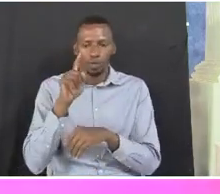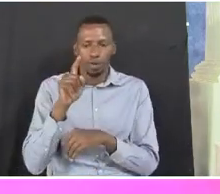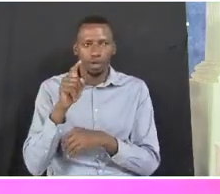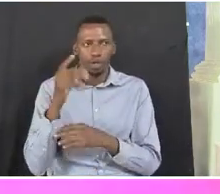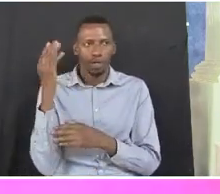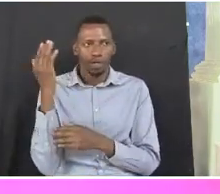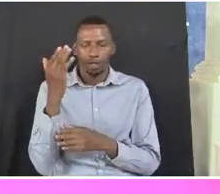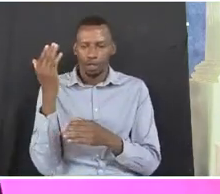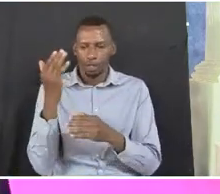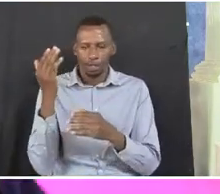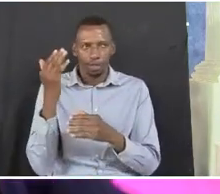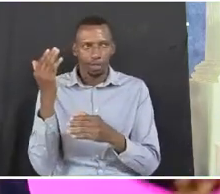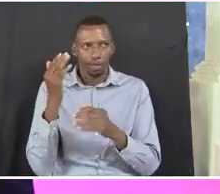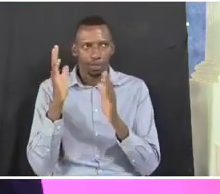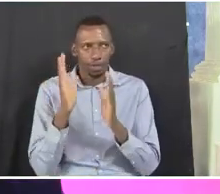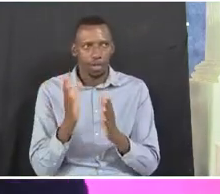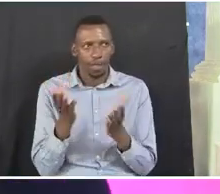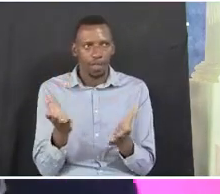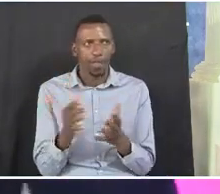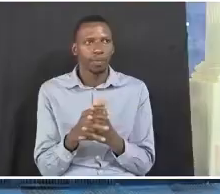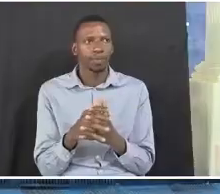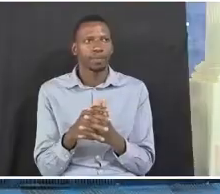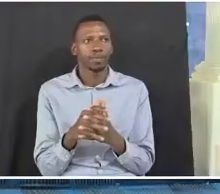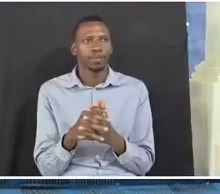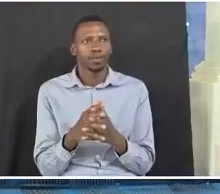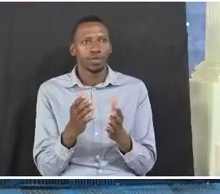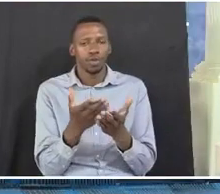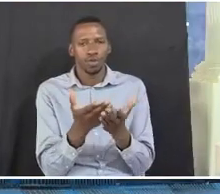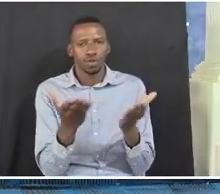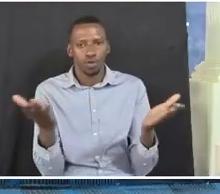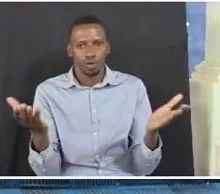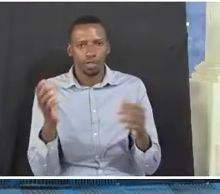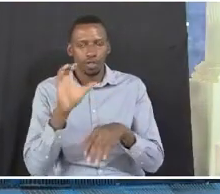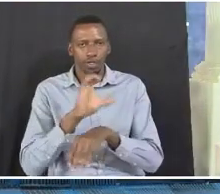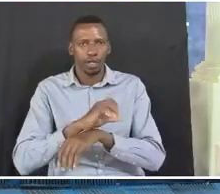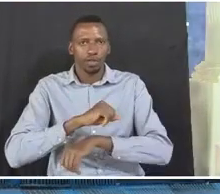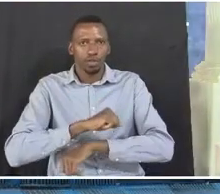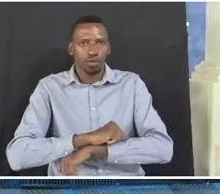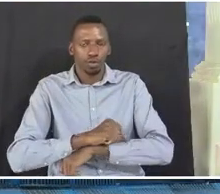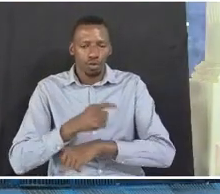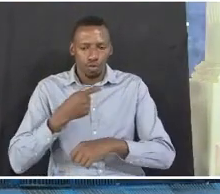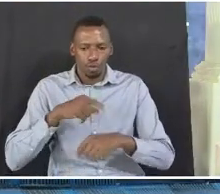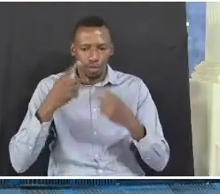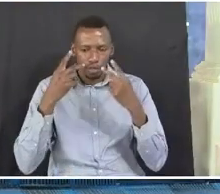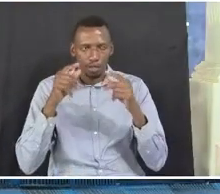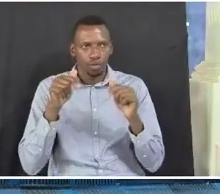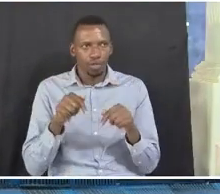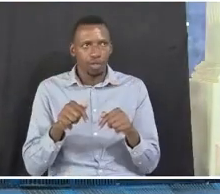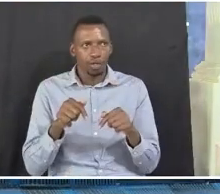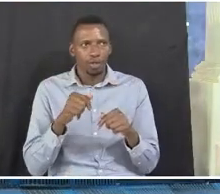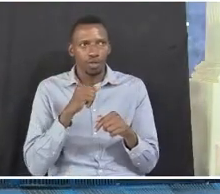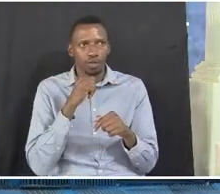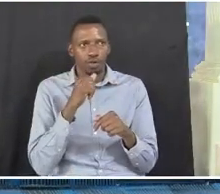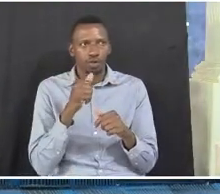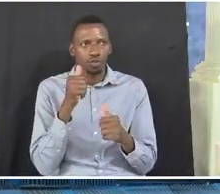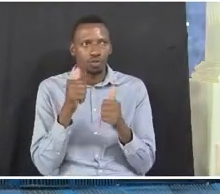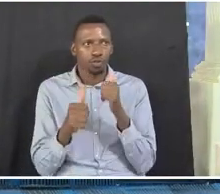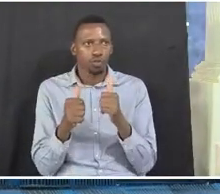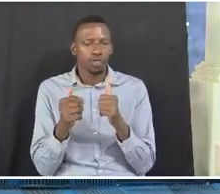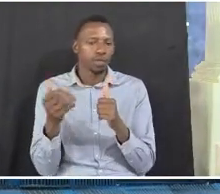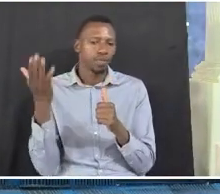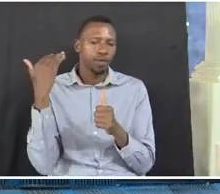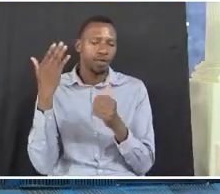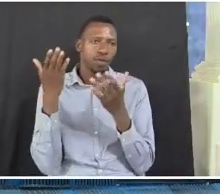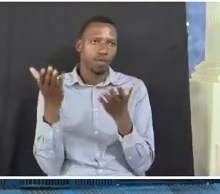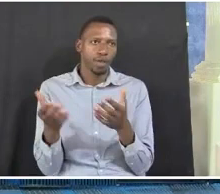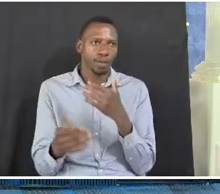was presenting here. Those church schools we see today are not the ones which were